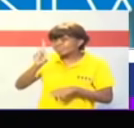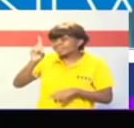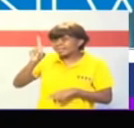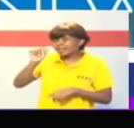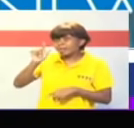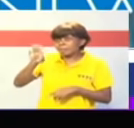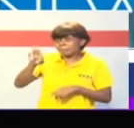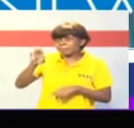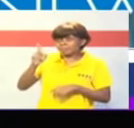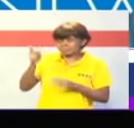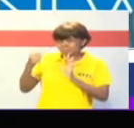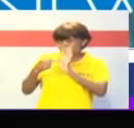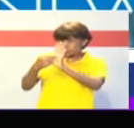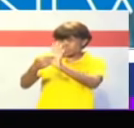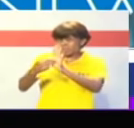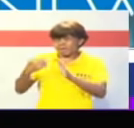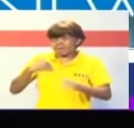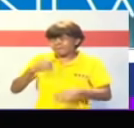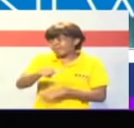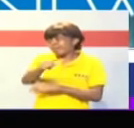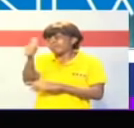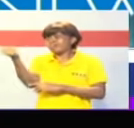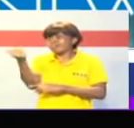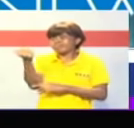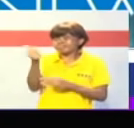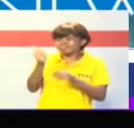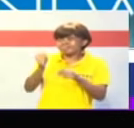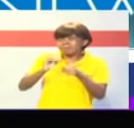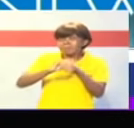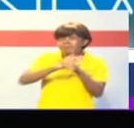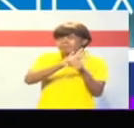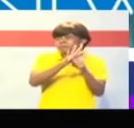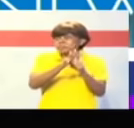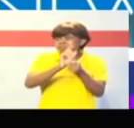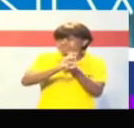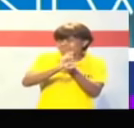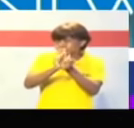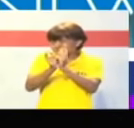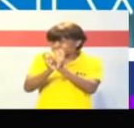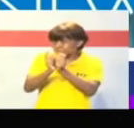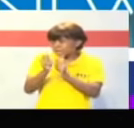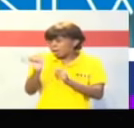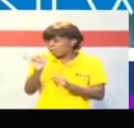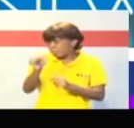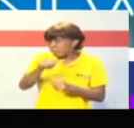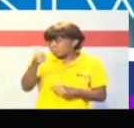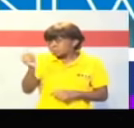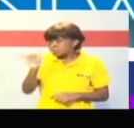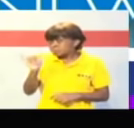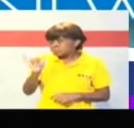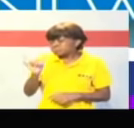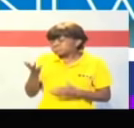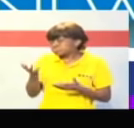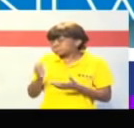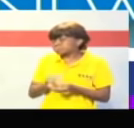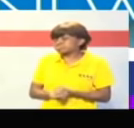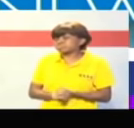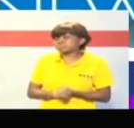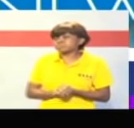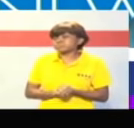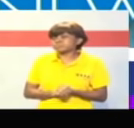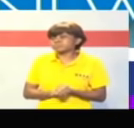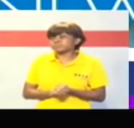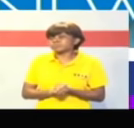is picking up now, and what percentage? And can you also give us the numbers in terms of how many samples you have taken over the last year or something,